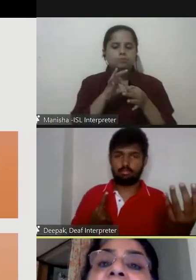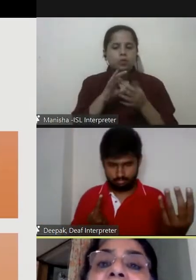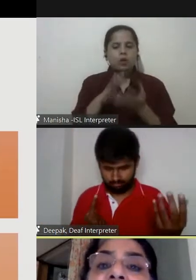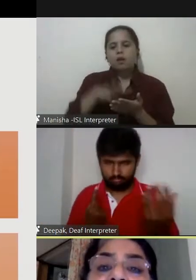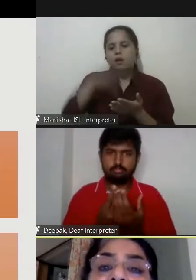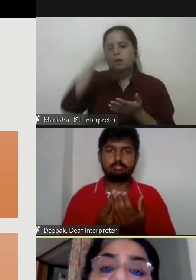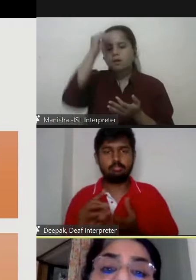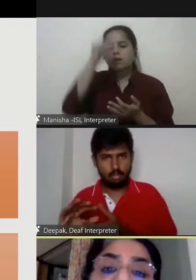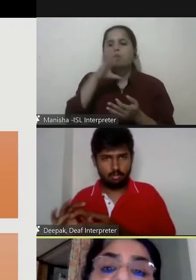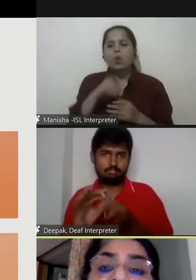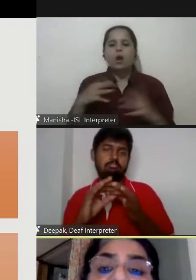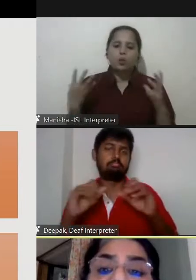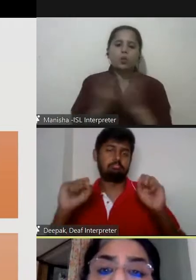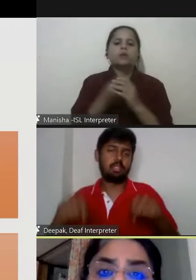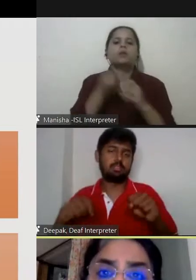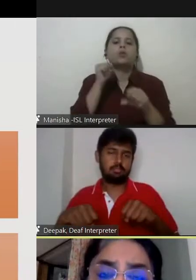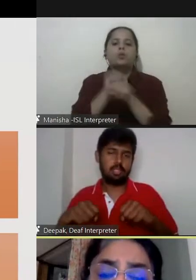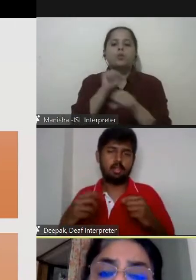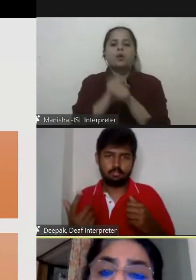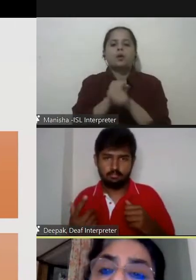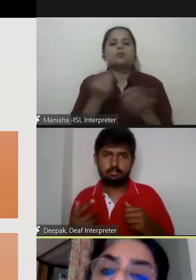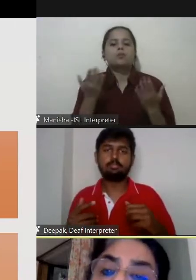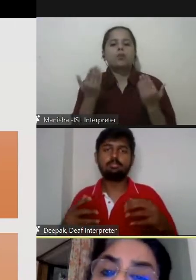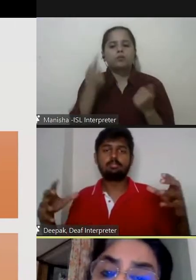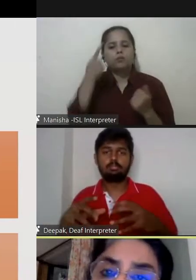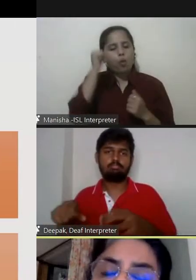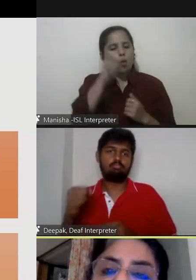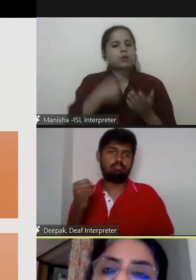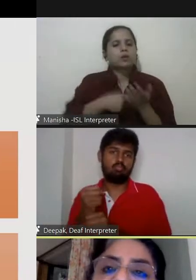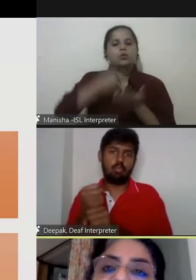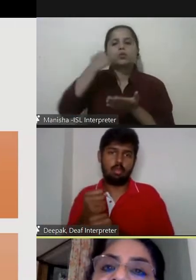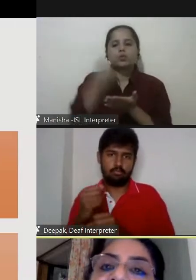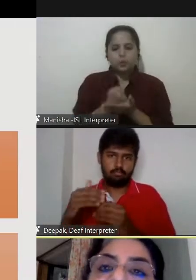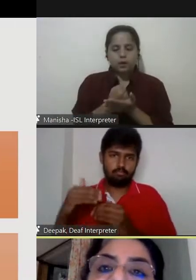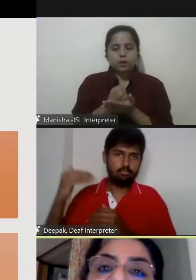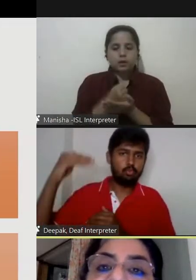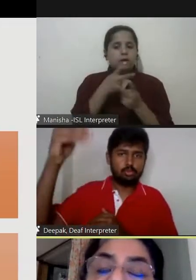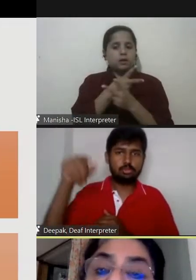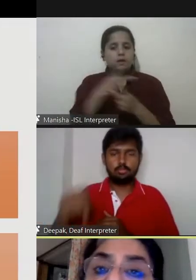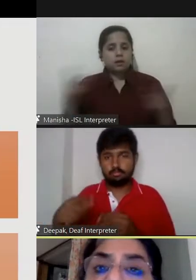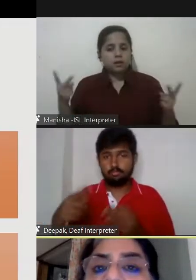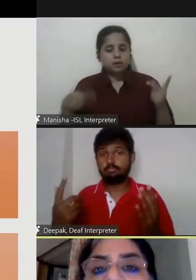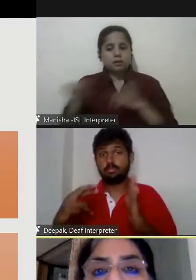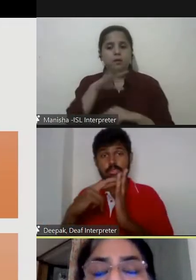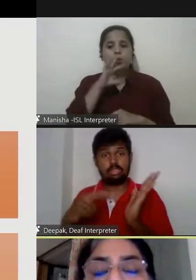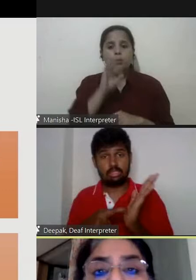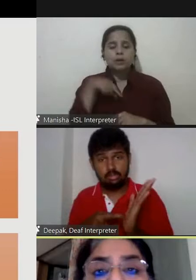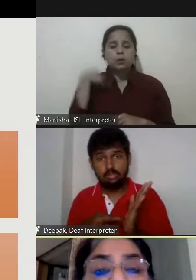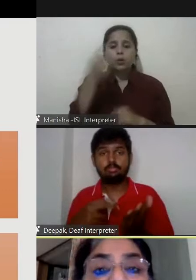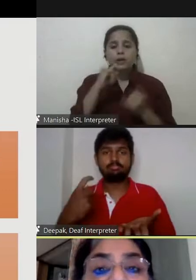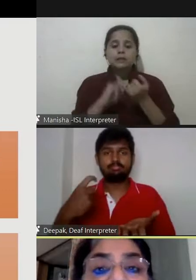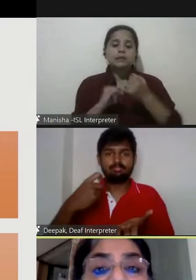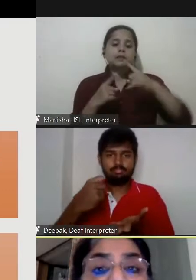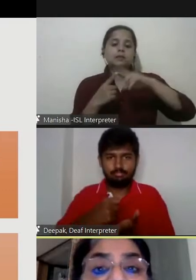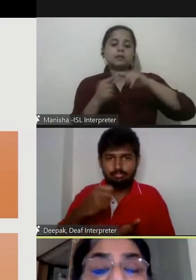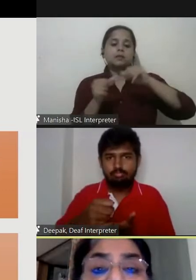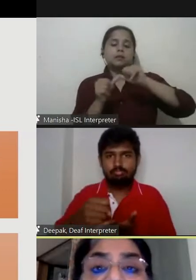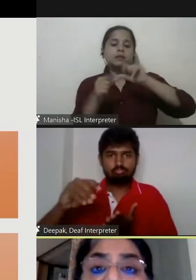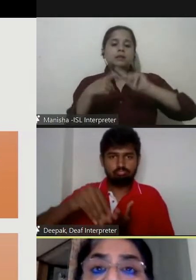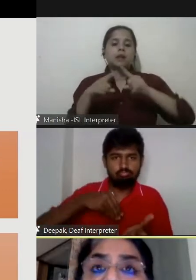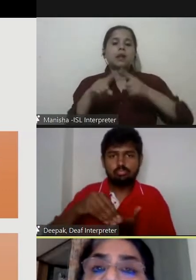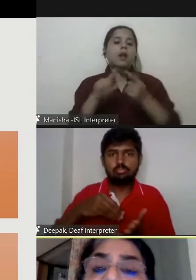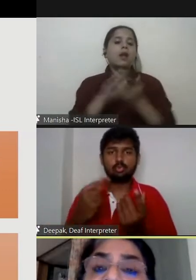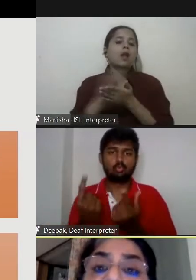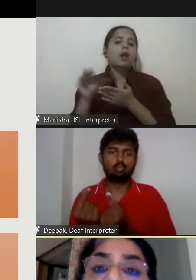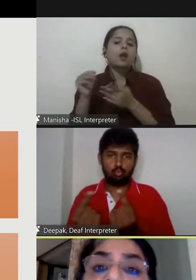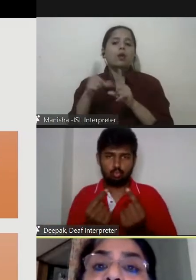act together to look out for their rights. A multidisciplinary and a multi-stakeholder approach to rehabilitation